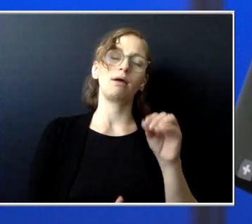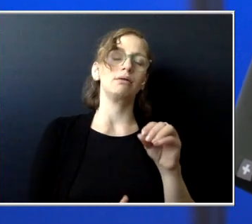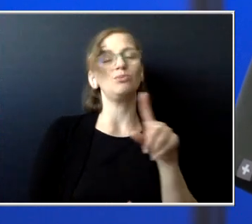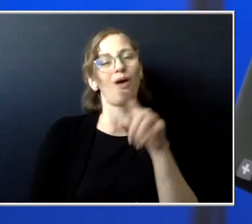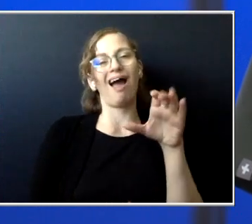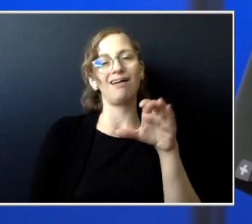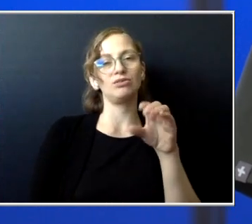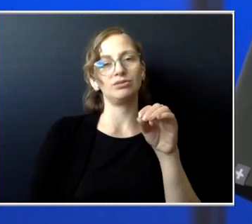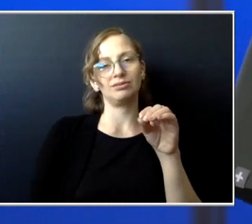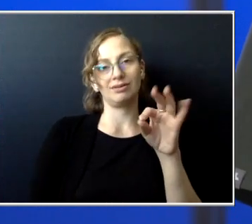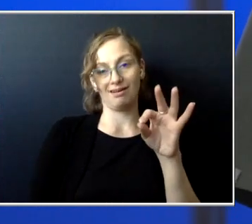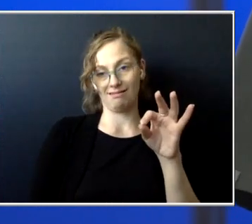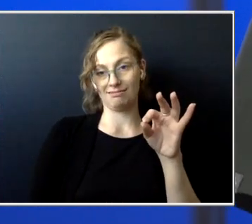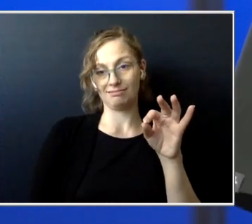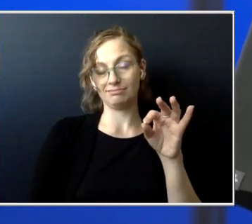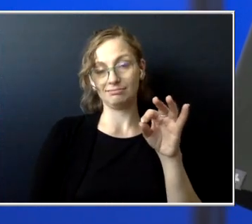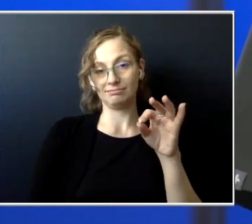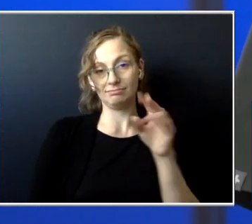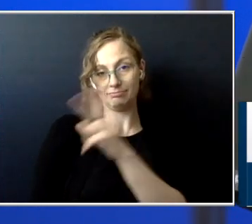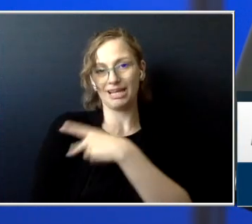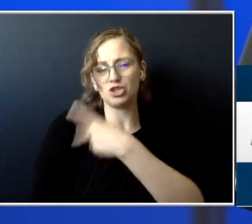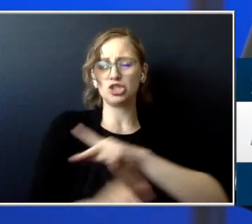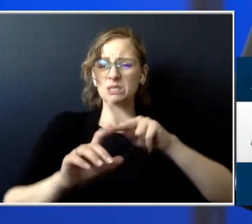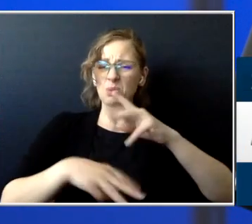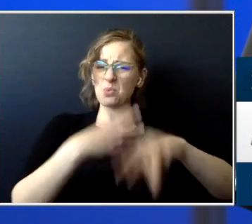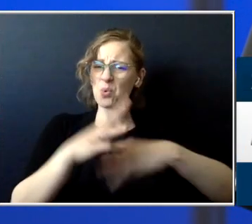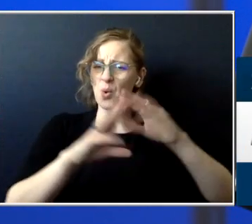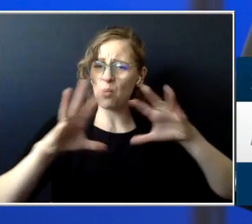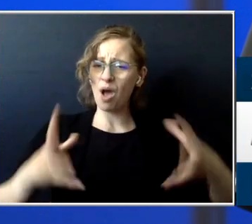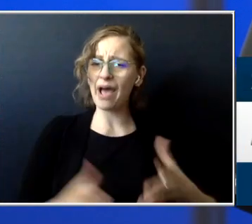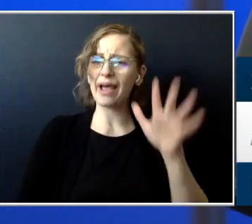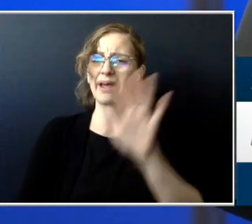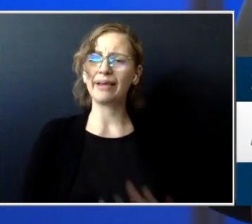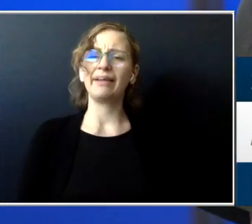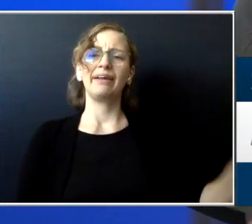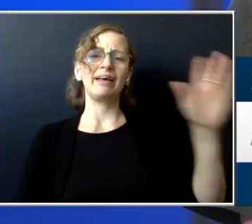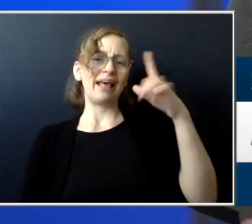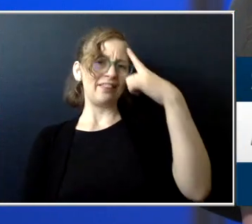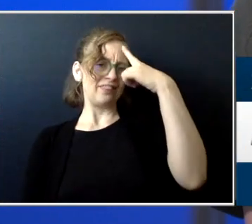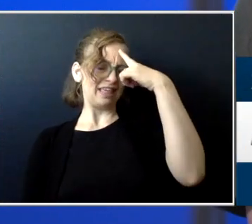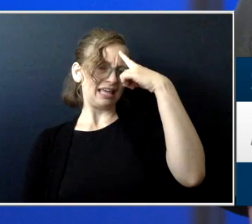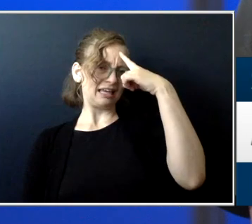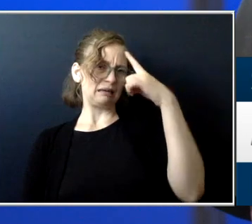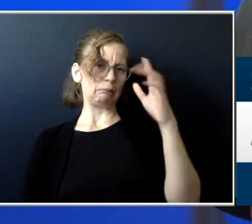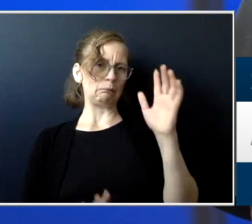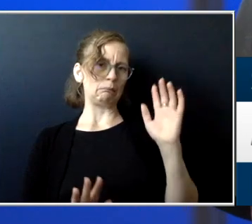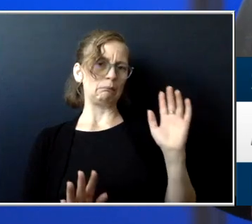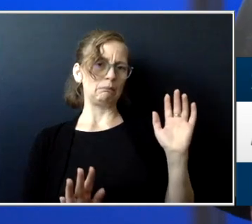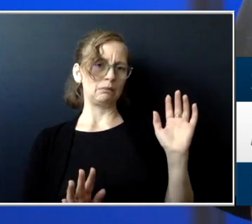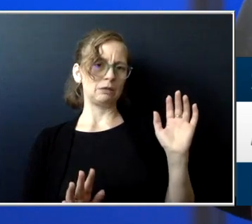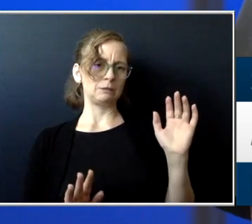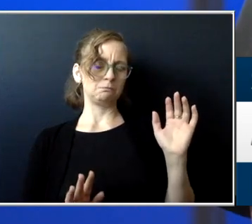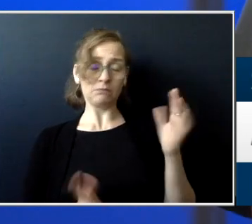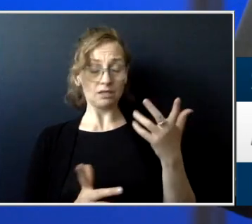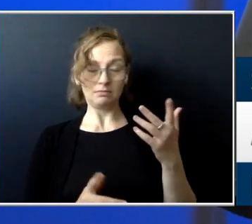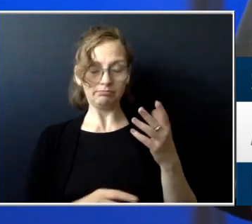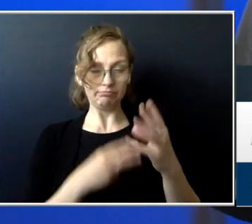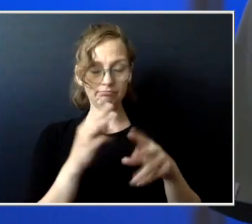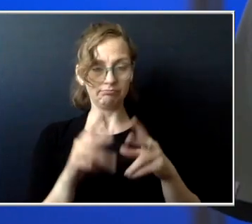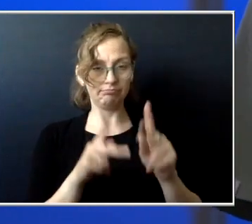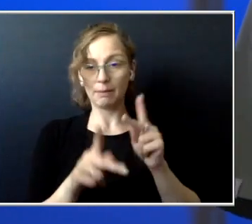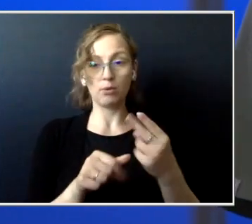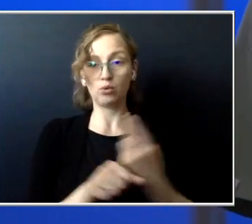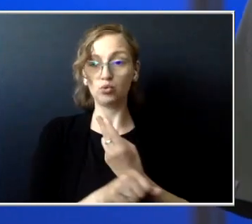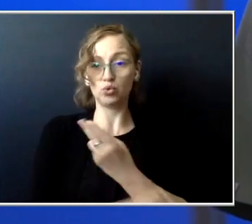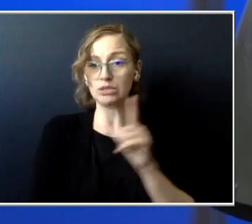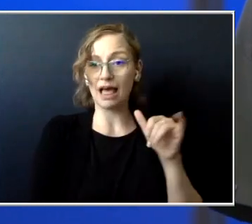patients. Worldwide, I believe it's because these are implanted all over the world, in the